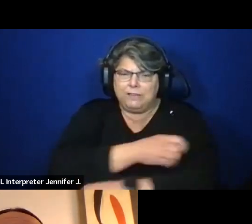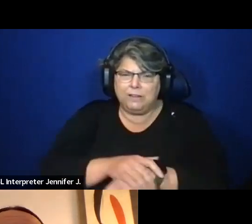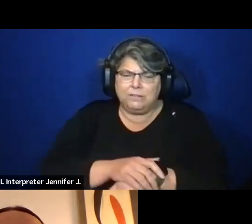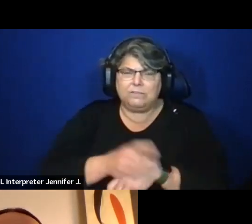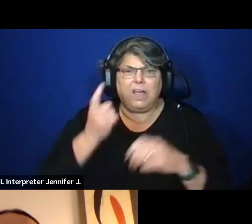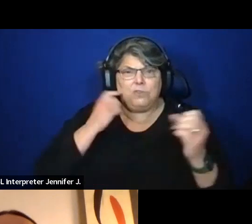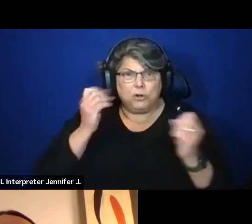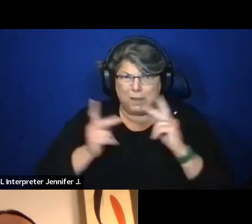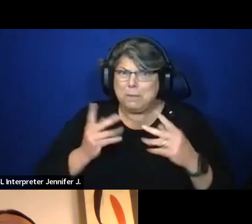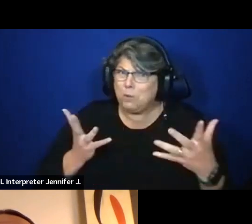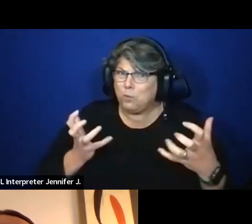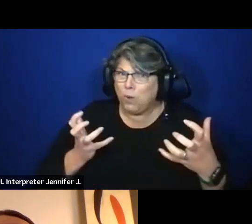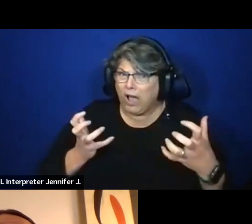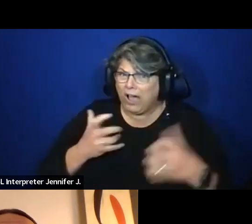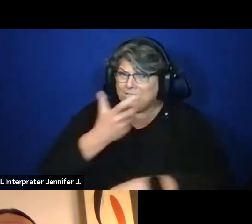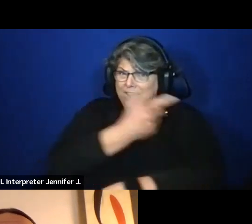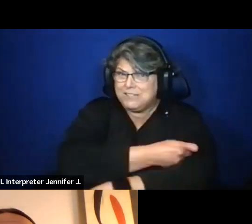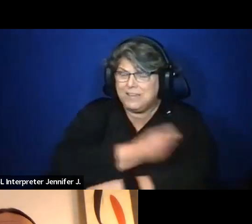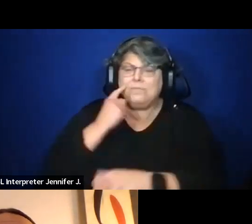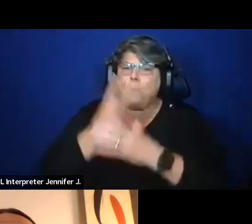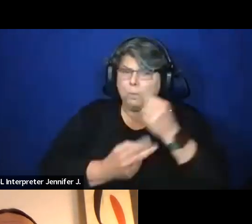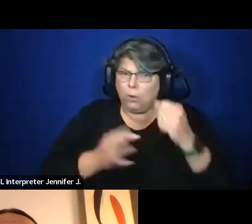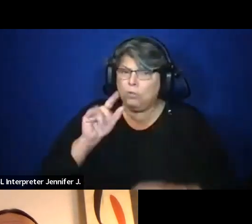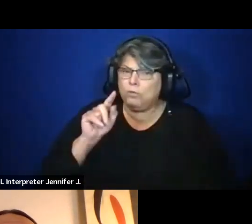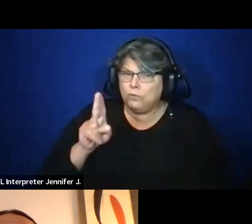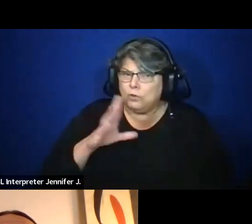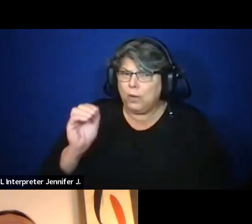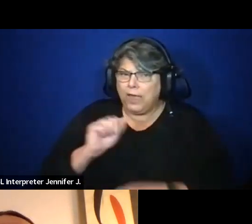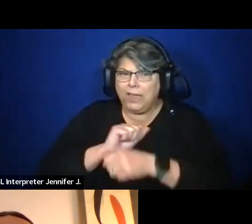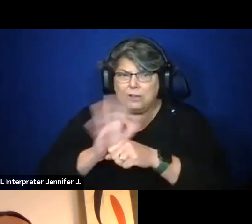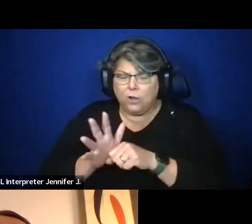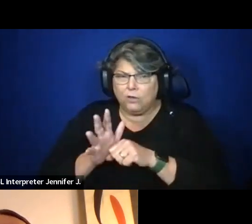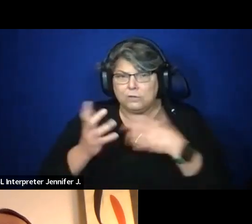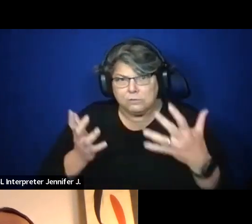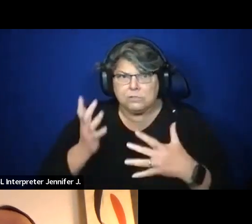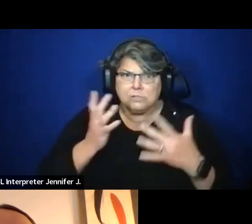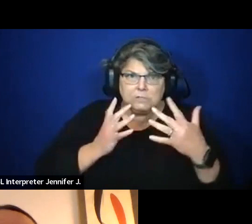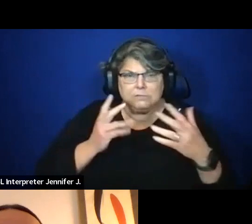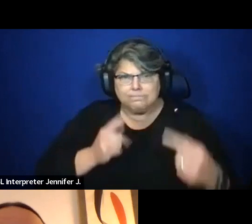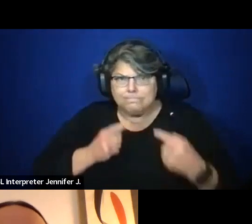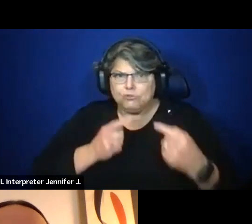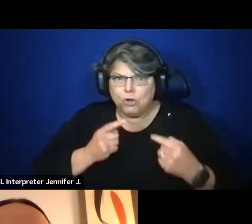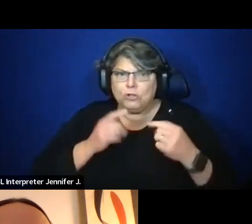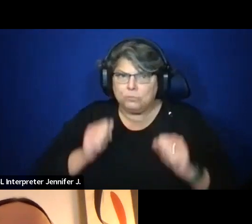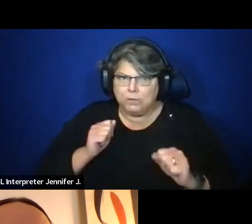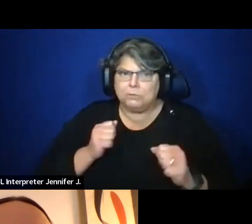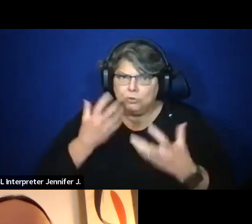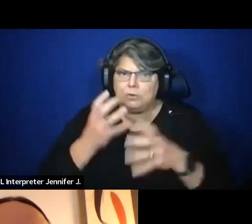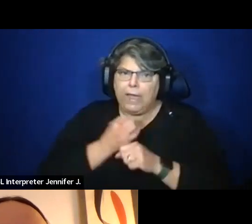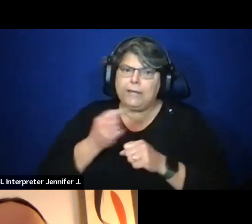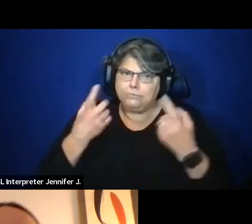lot of people want to be vaccinated against both flu and COVID and are struggling to connect the dots.